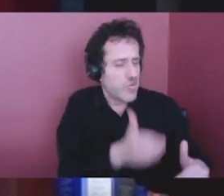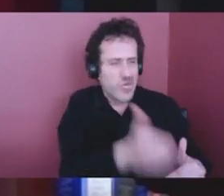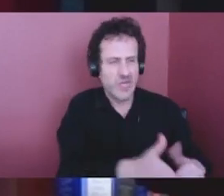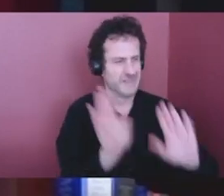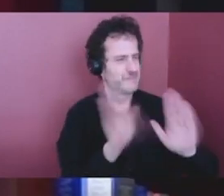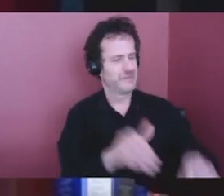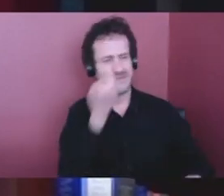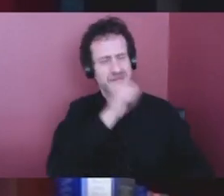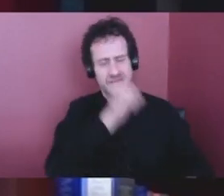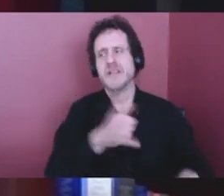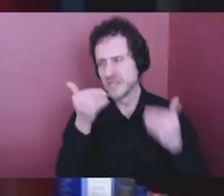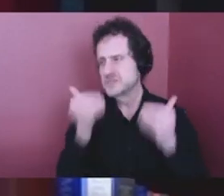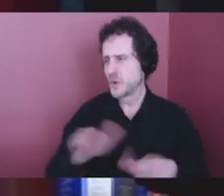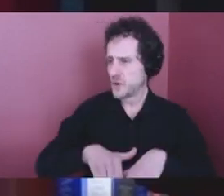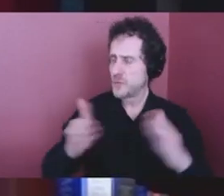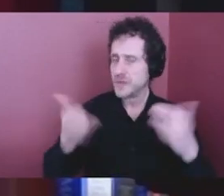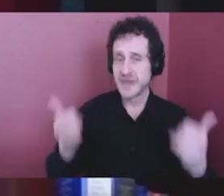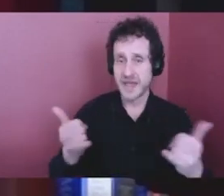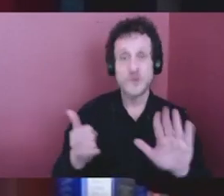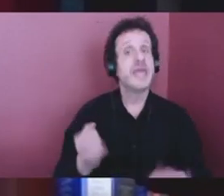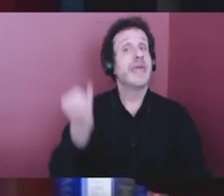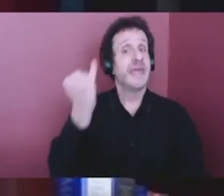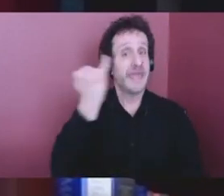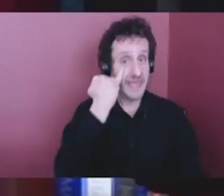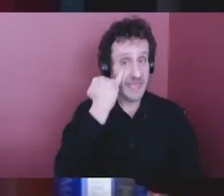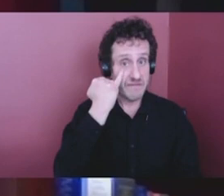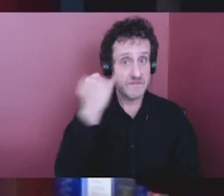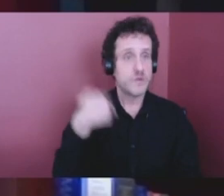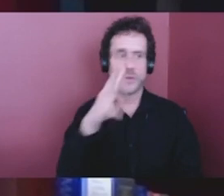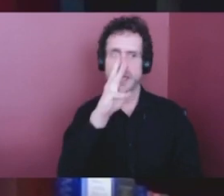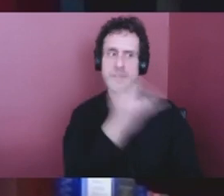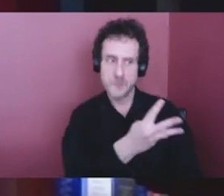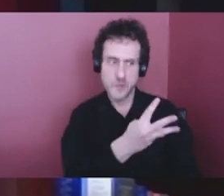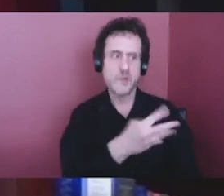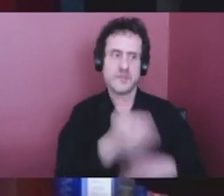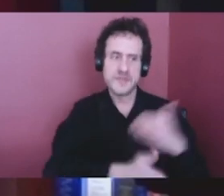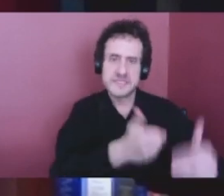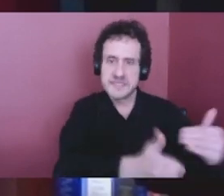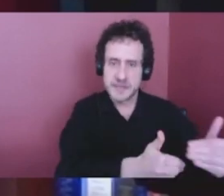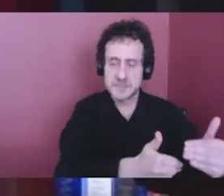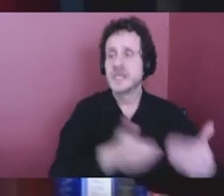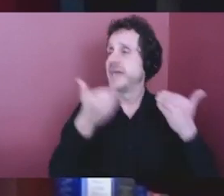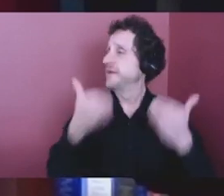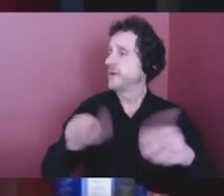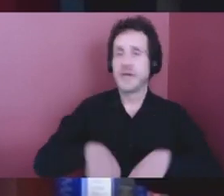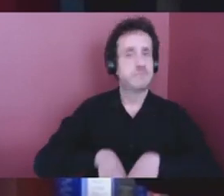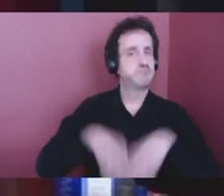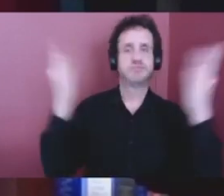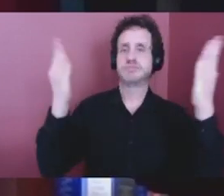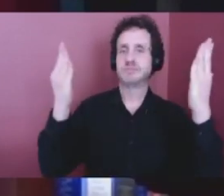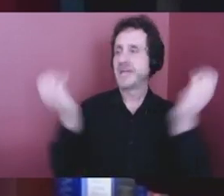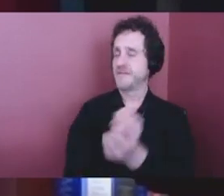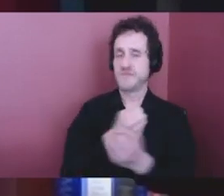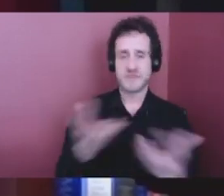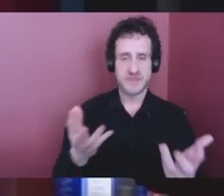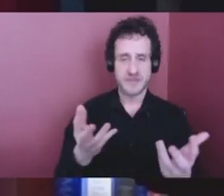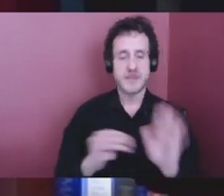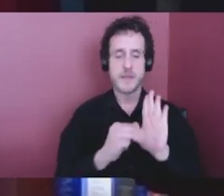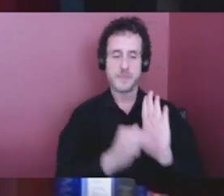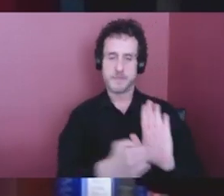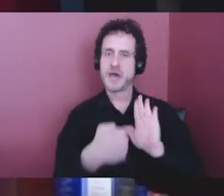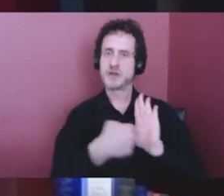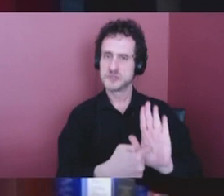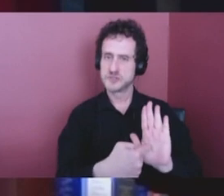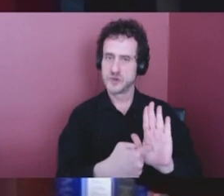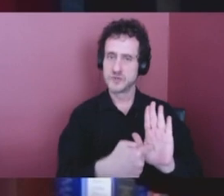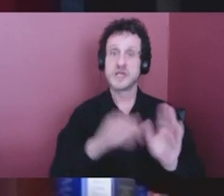does. If we were to lift all of our mitigations entirely at the end of the month, modeling shows that there would be a new